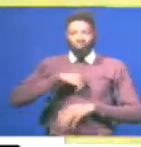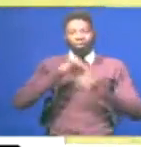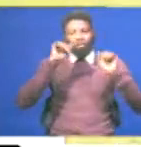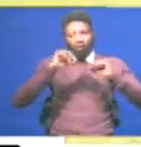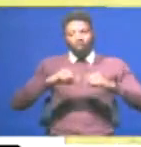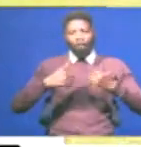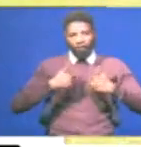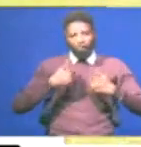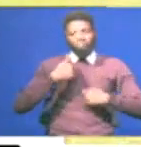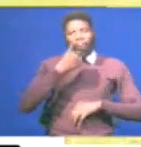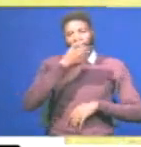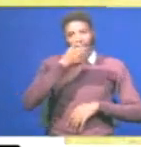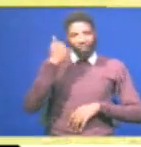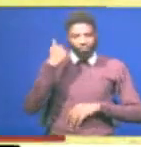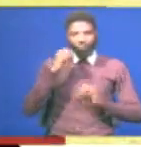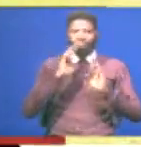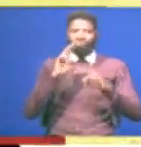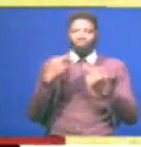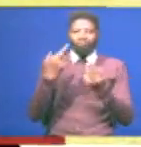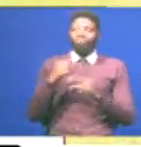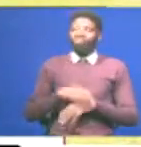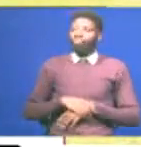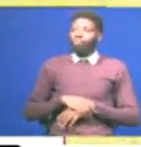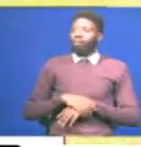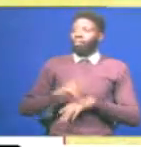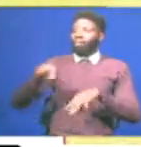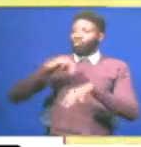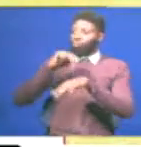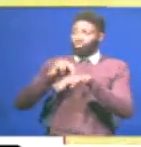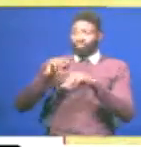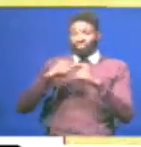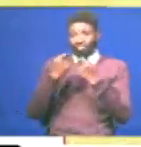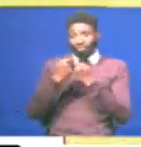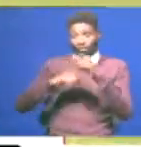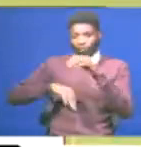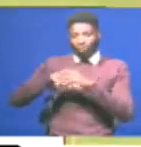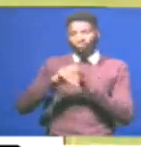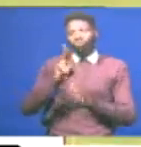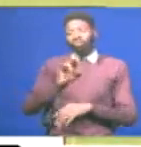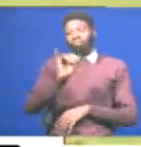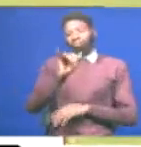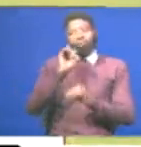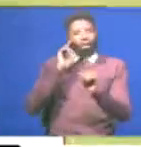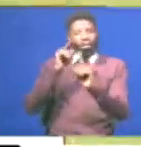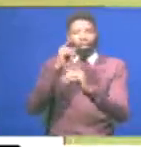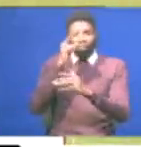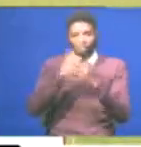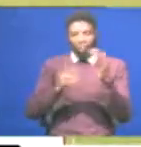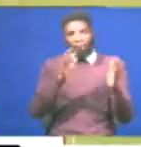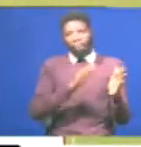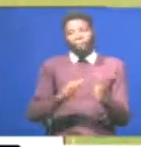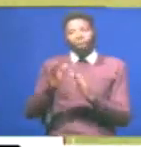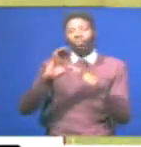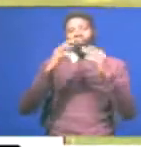mema. Stars will be using the match to prepare for the 2026 World Cup qualifiers set to kick off in 2025 and the